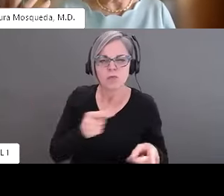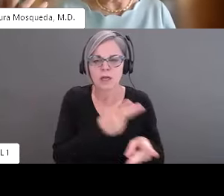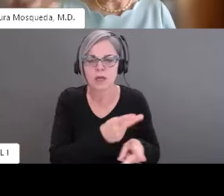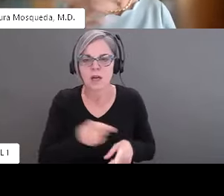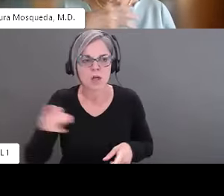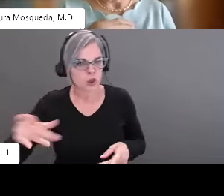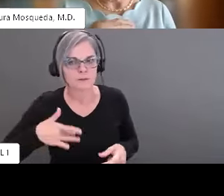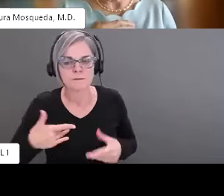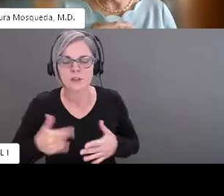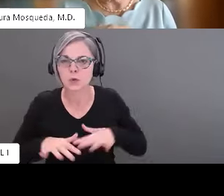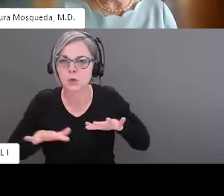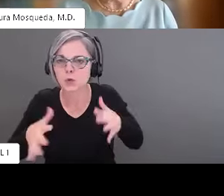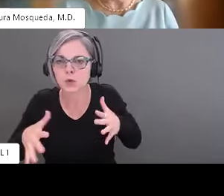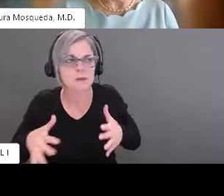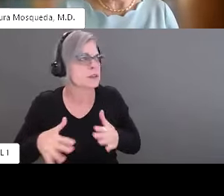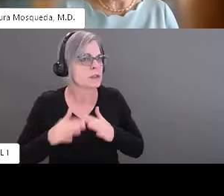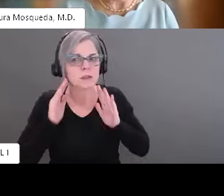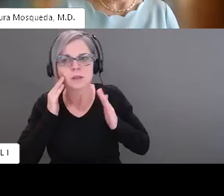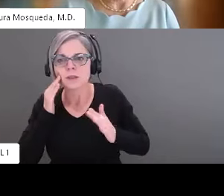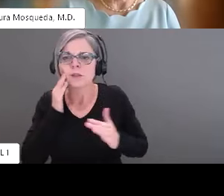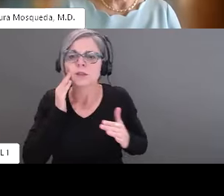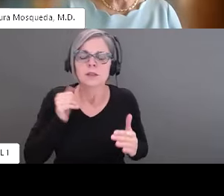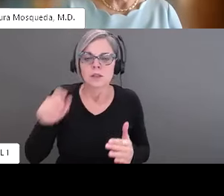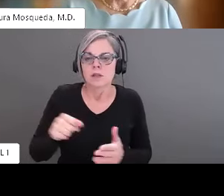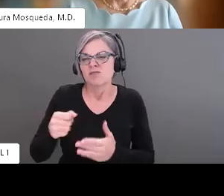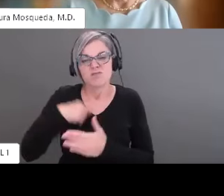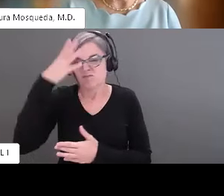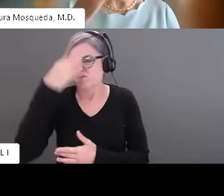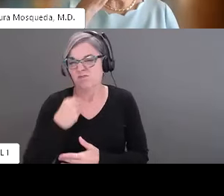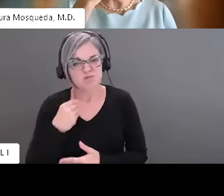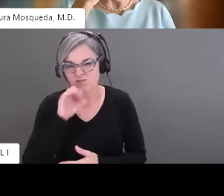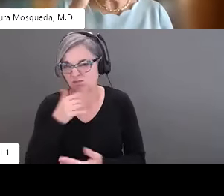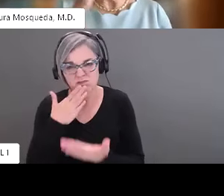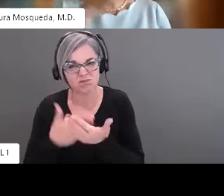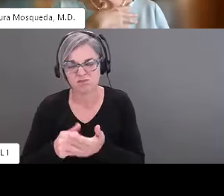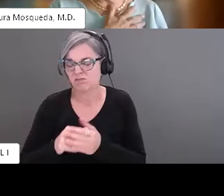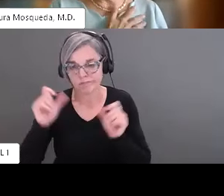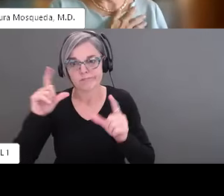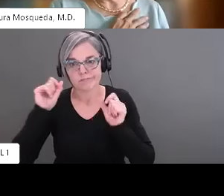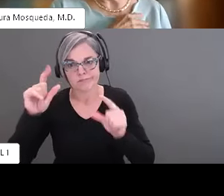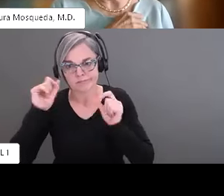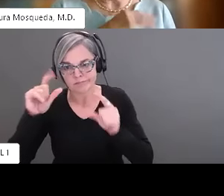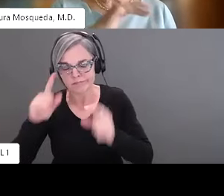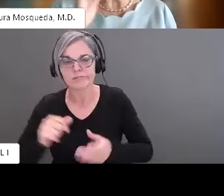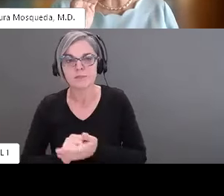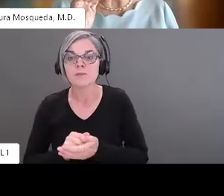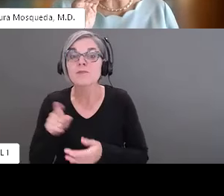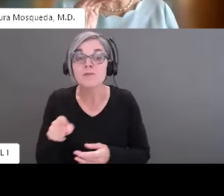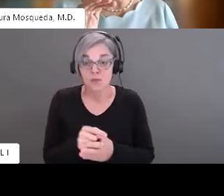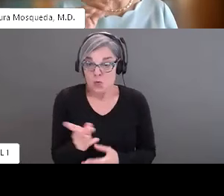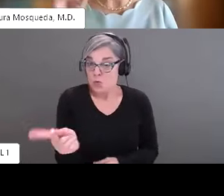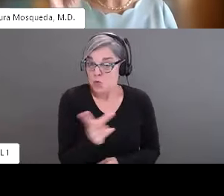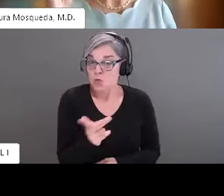the time. Her sleep is disrupted. And we learn that they've been married for 30 years. They've never